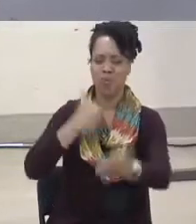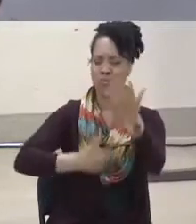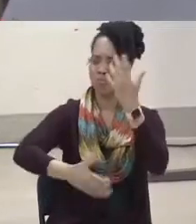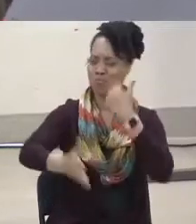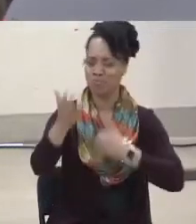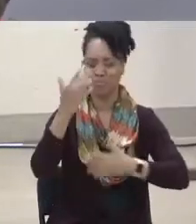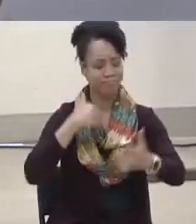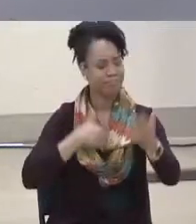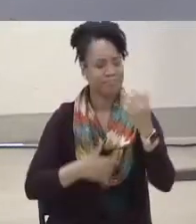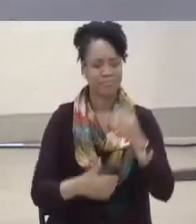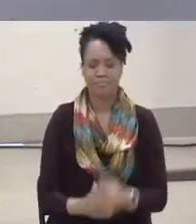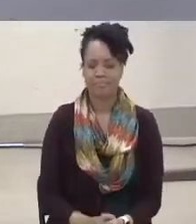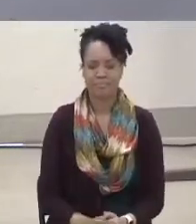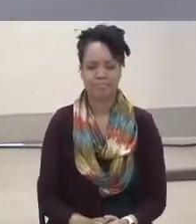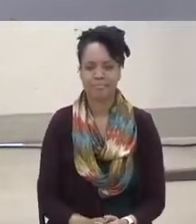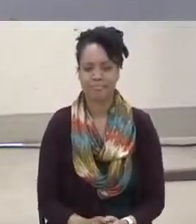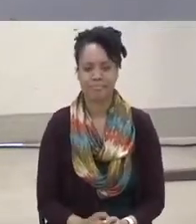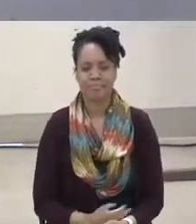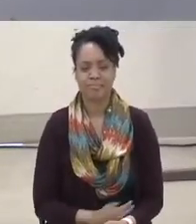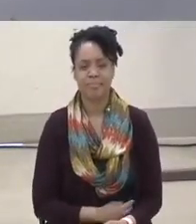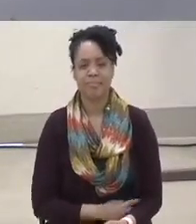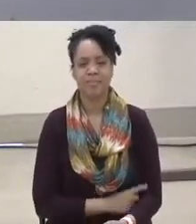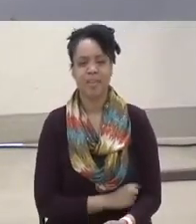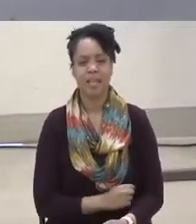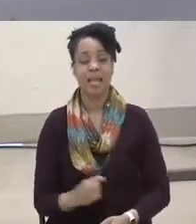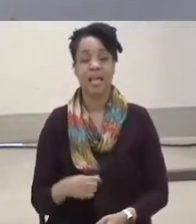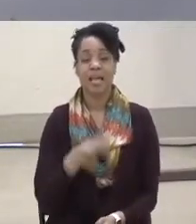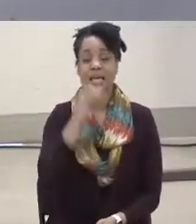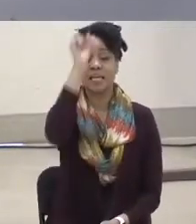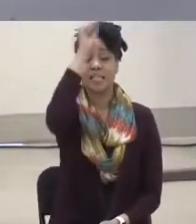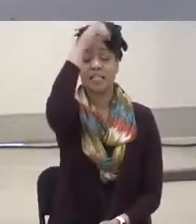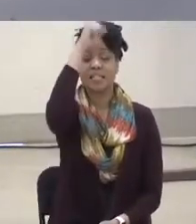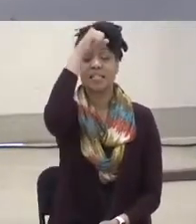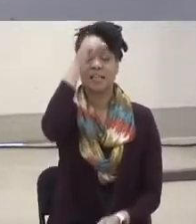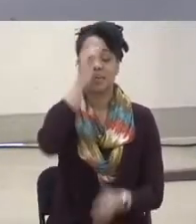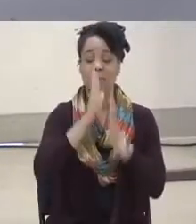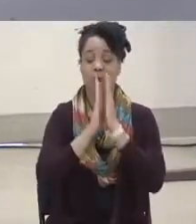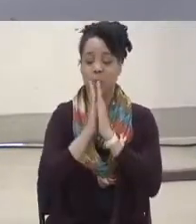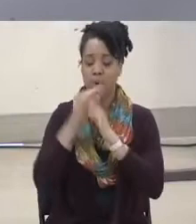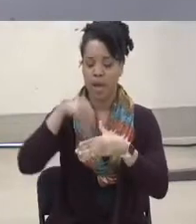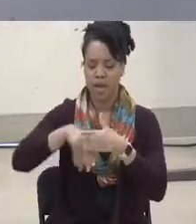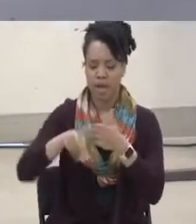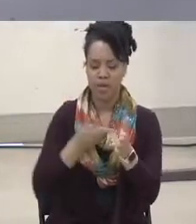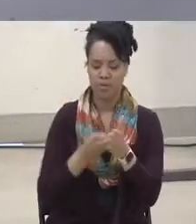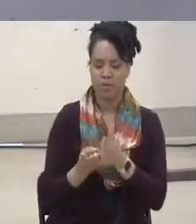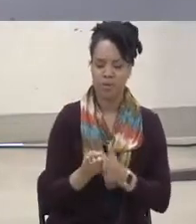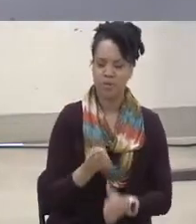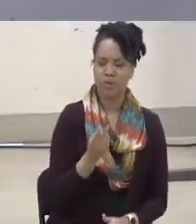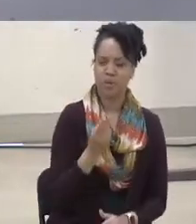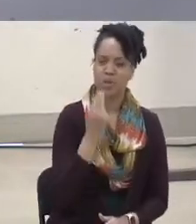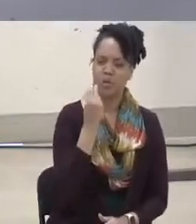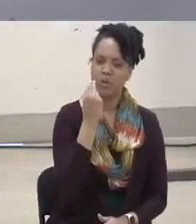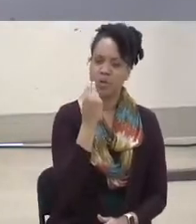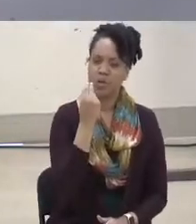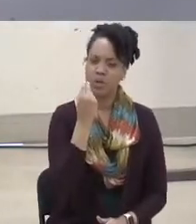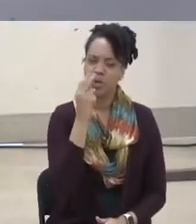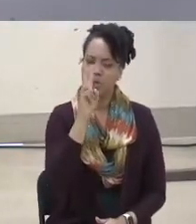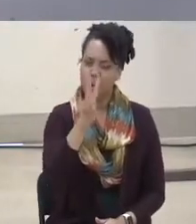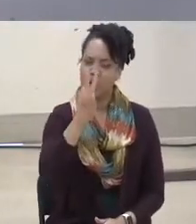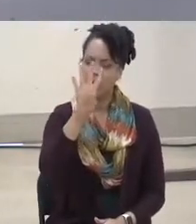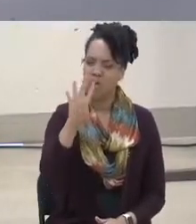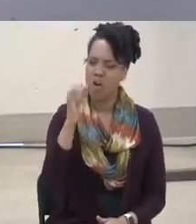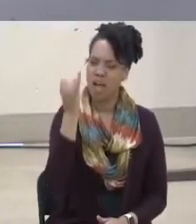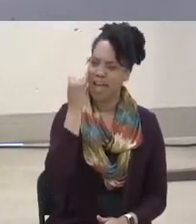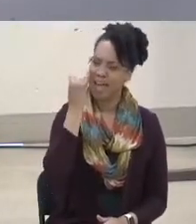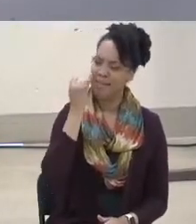Dios quiere que su pueblo retorne a Él. And Solomon prayed in verse 24, and if thy people Israel